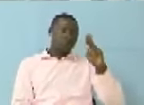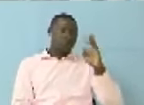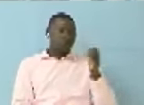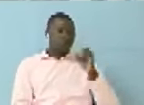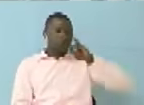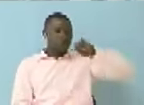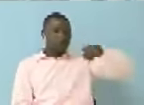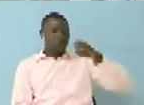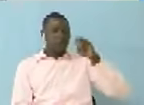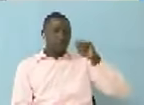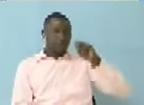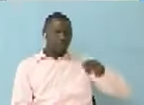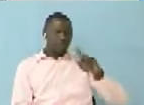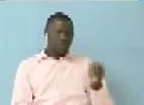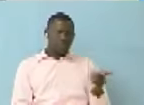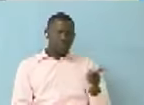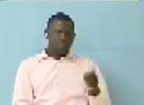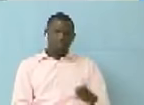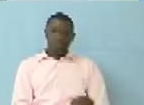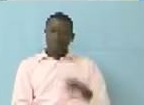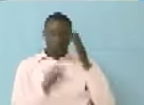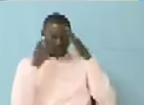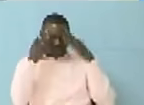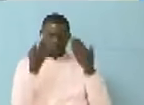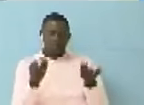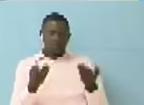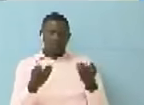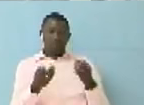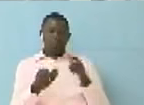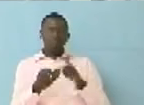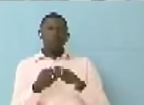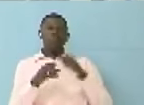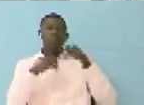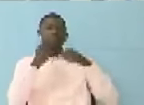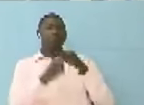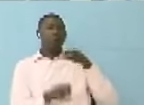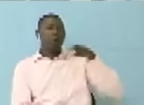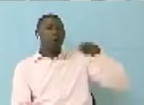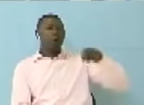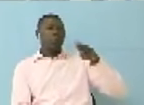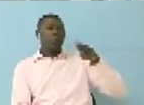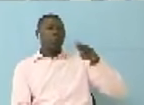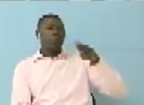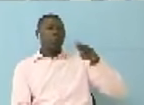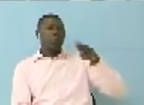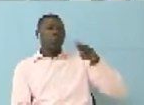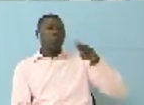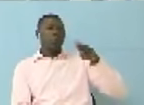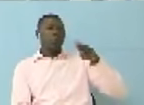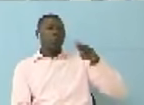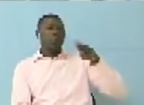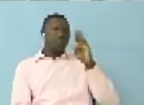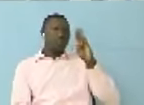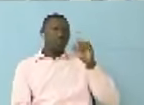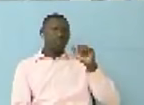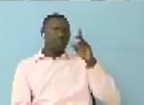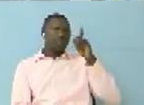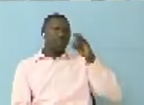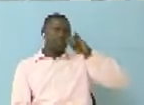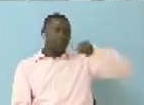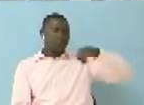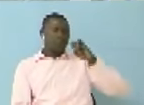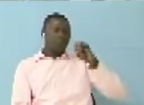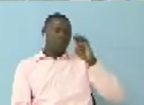Matelong. Nuha Baji. Nuha Baji dum. No, I know him, but mostly I see him in plain clothes.